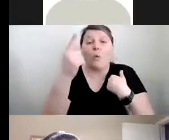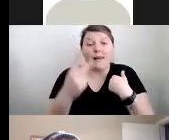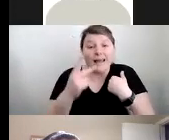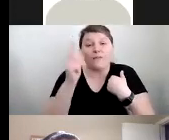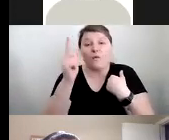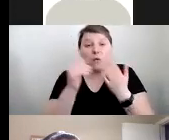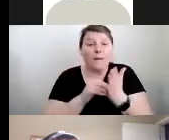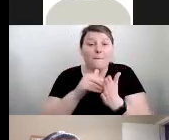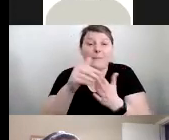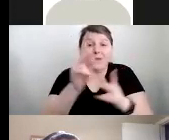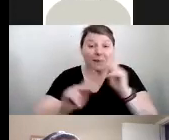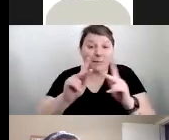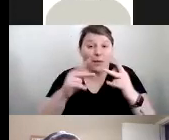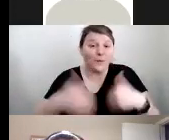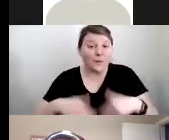Thank you.